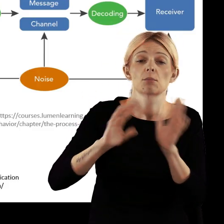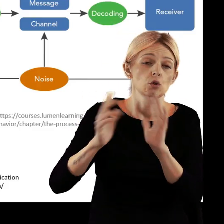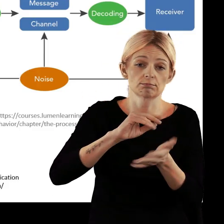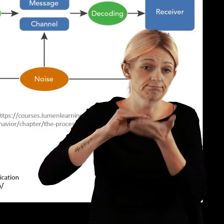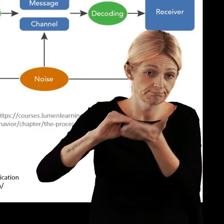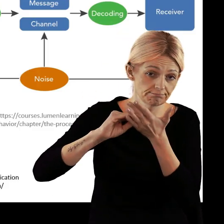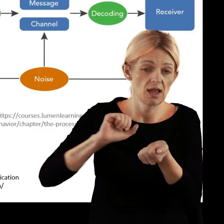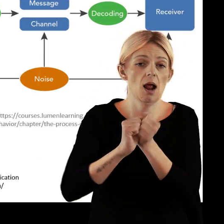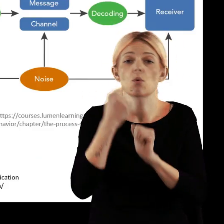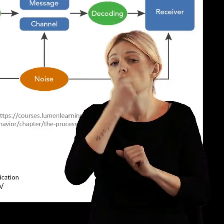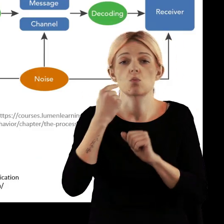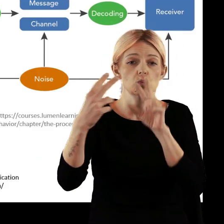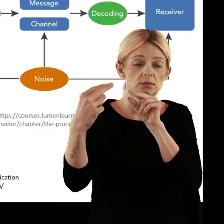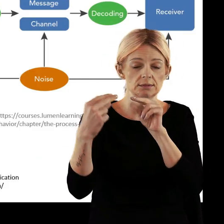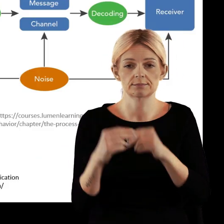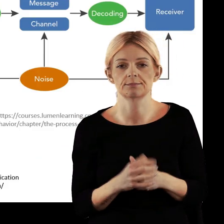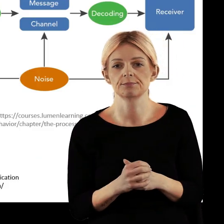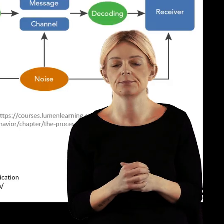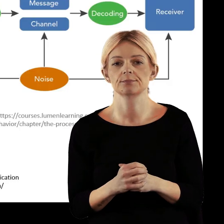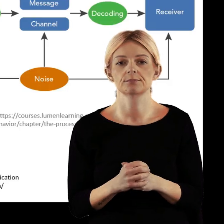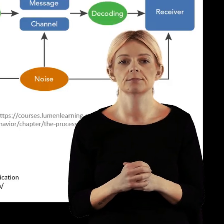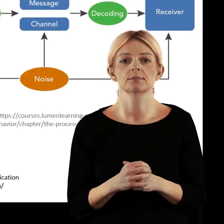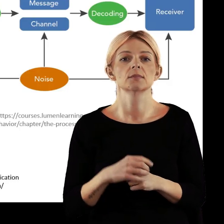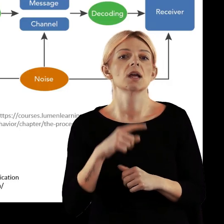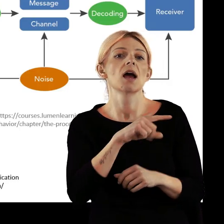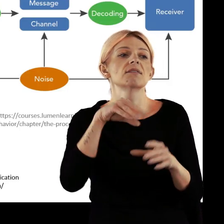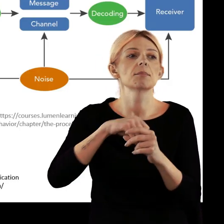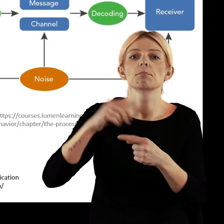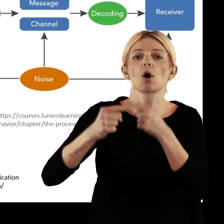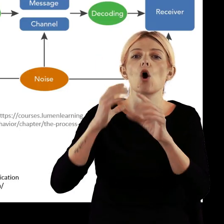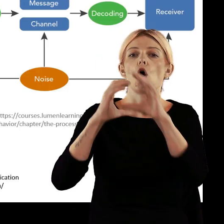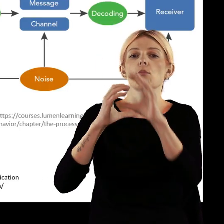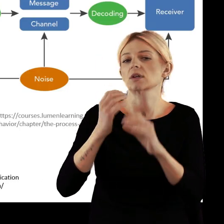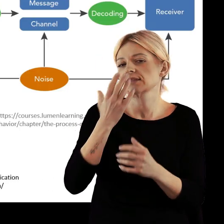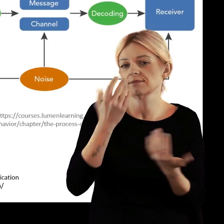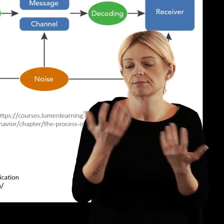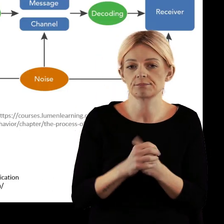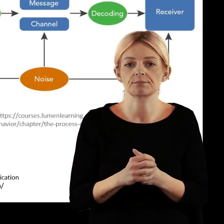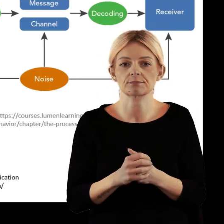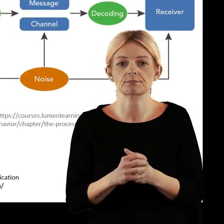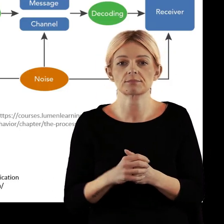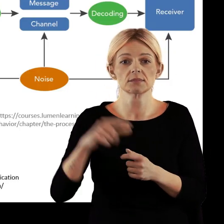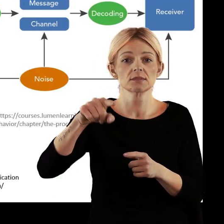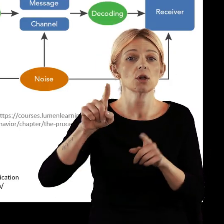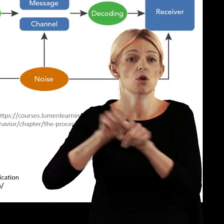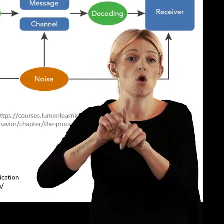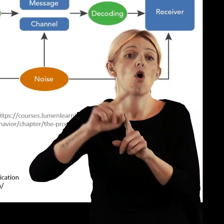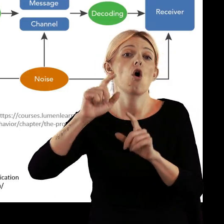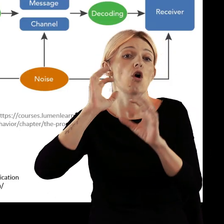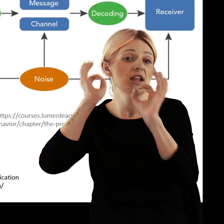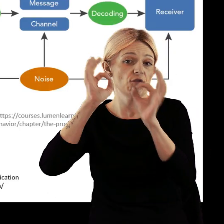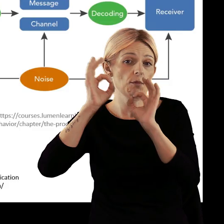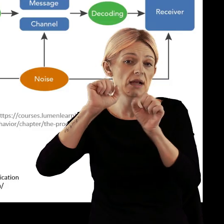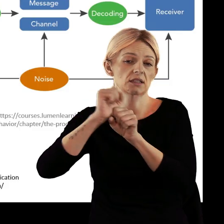process? On the sender's side, the message is encoded, so the sender's thoughts are